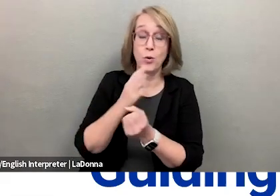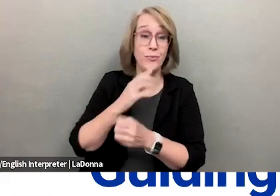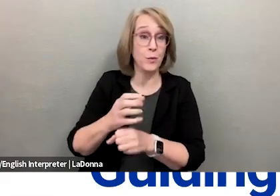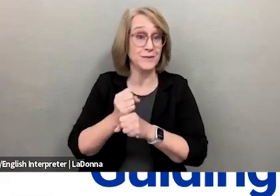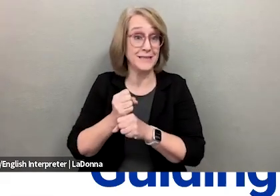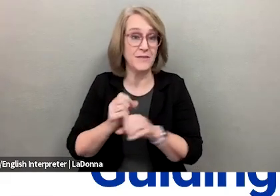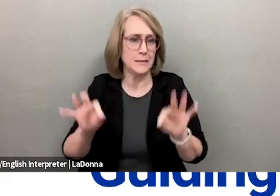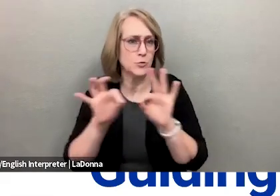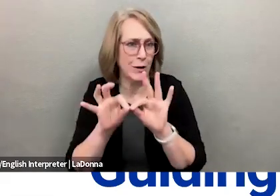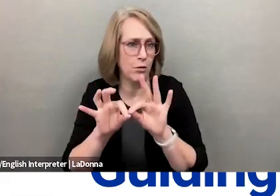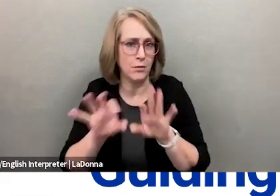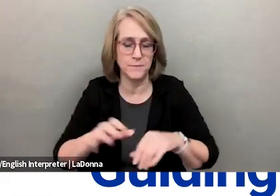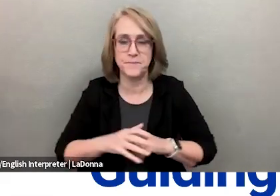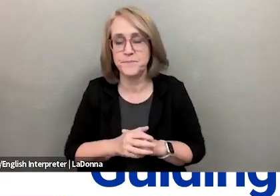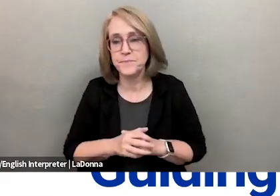receive. Next slide, please.